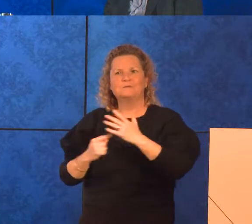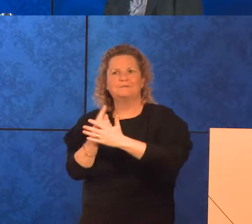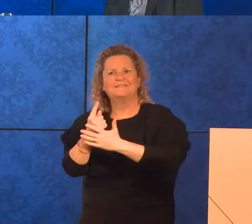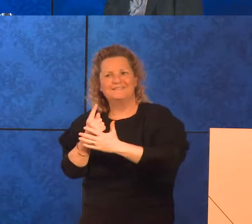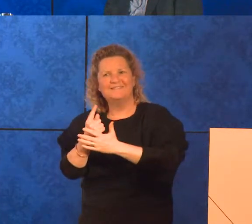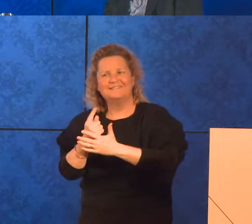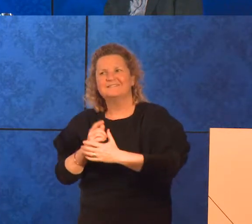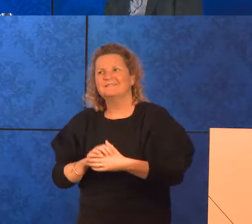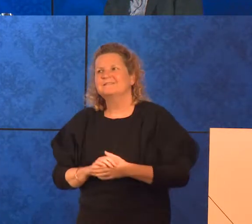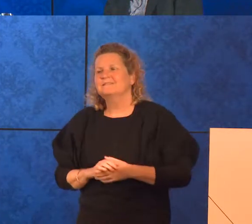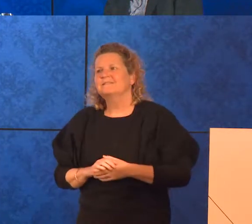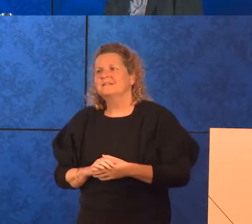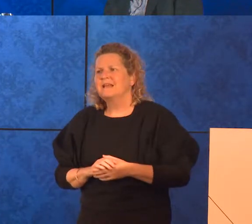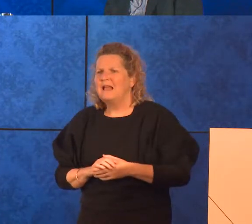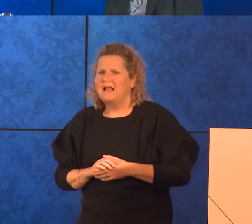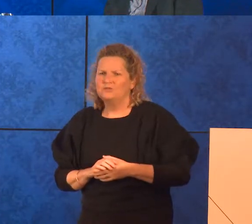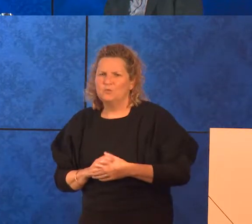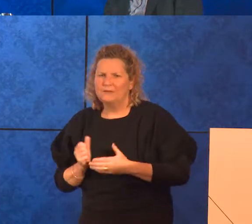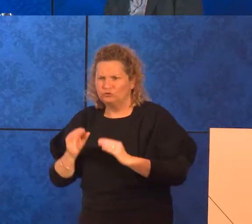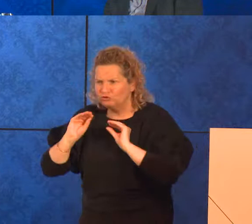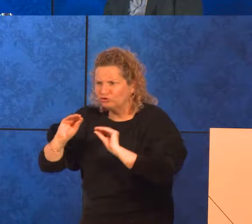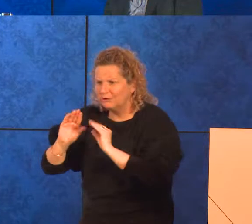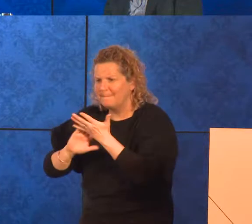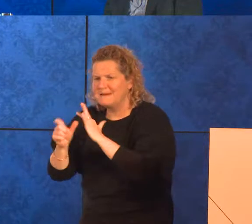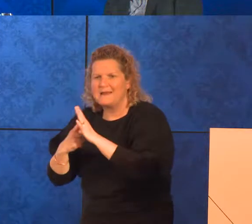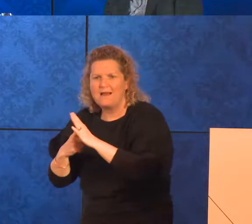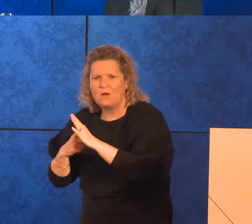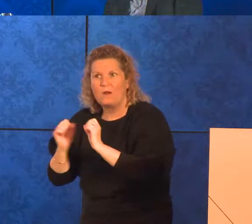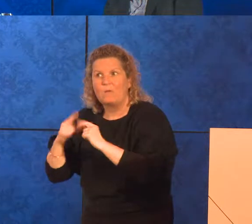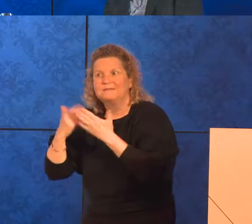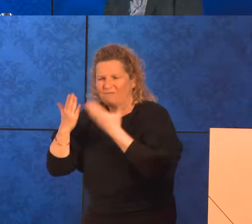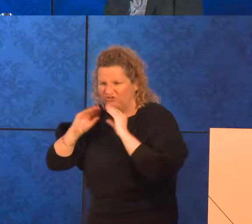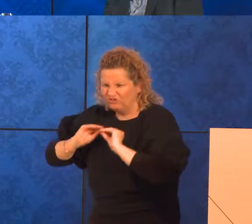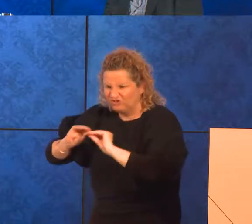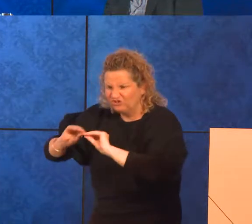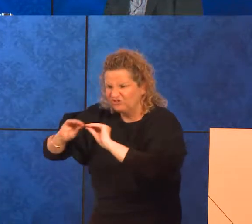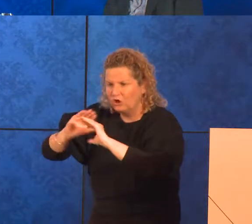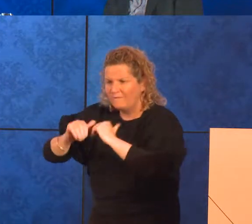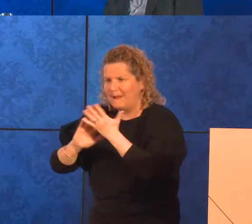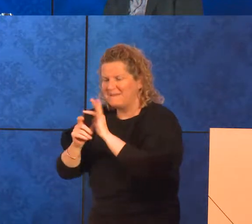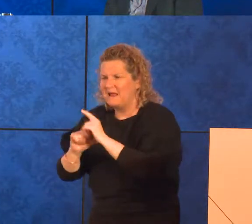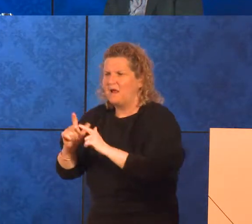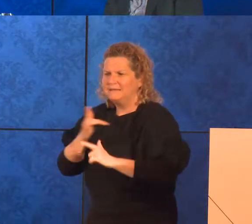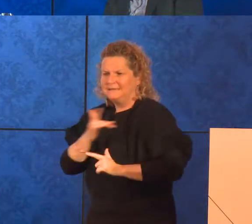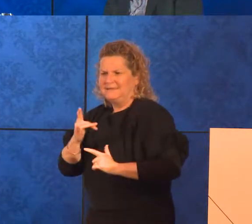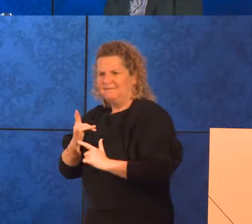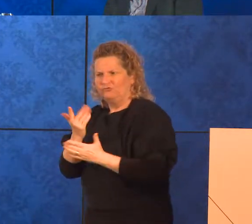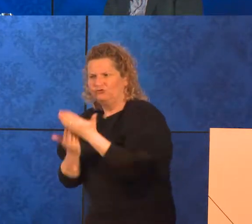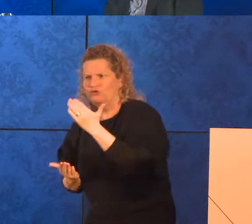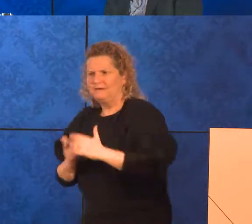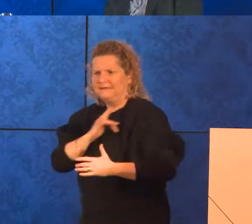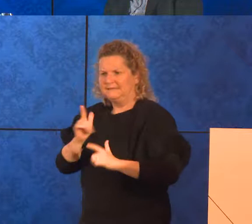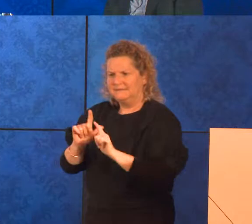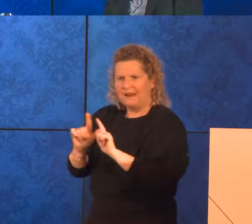was a real need to train media. So we actually held a day where we trained media on sensitive reporting, sensitive language,